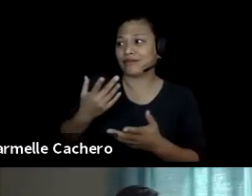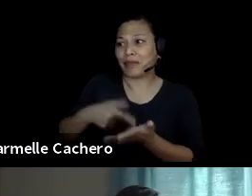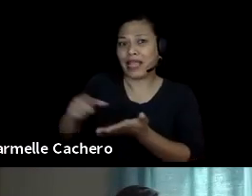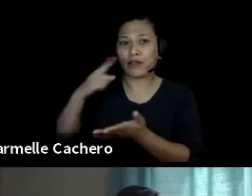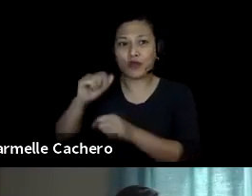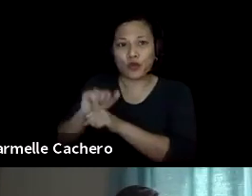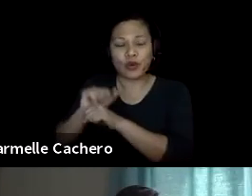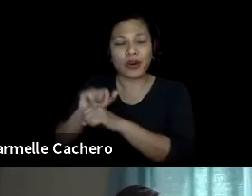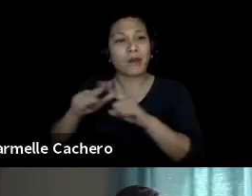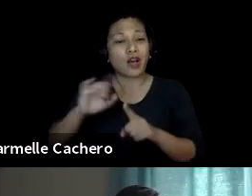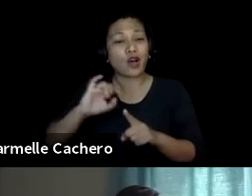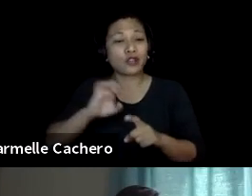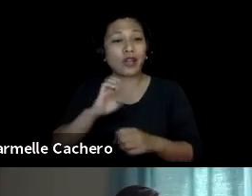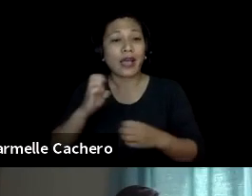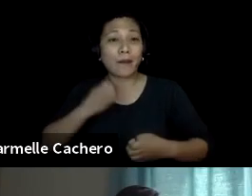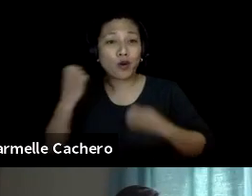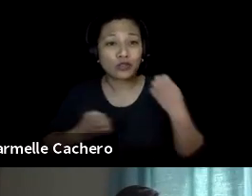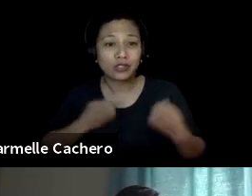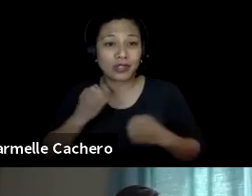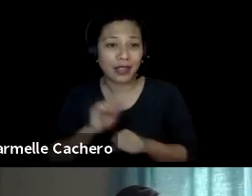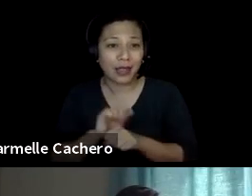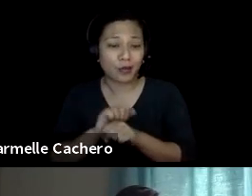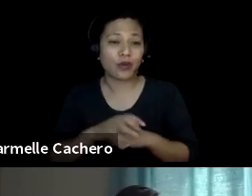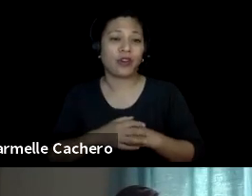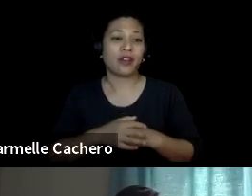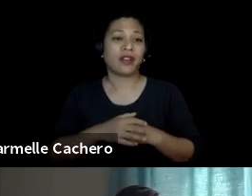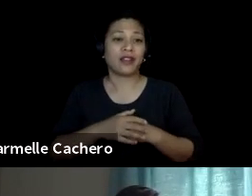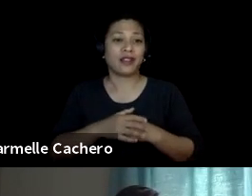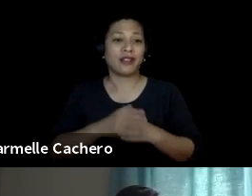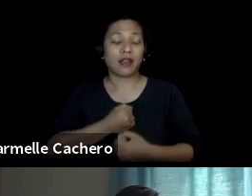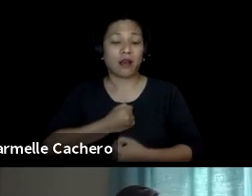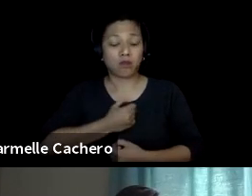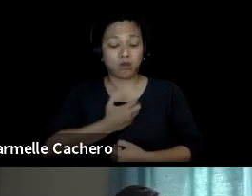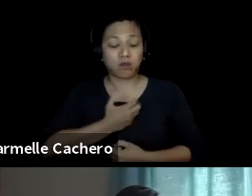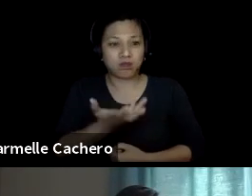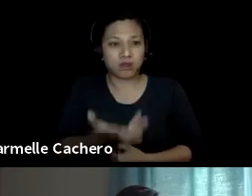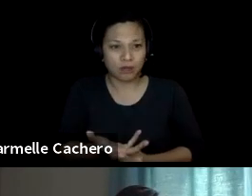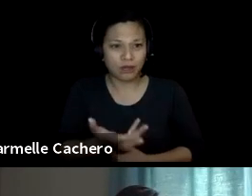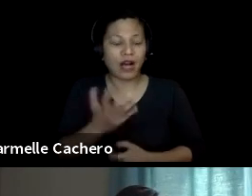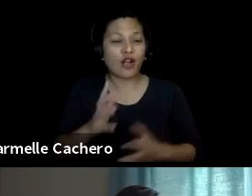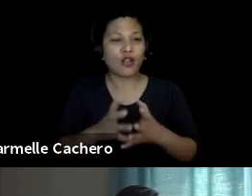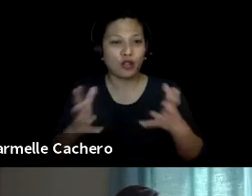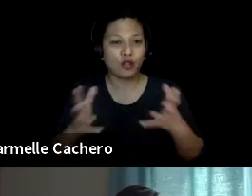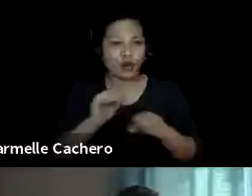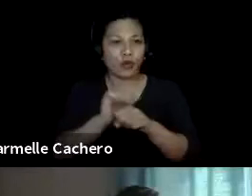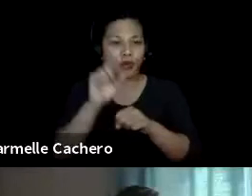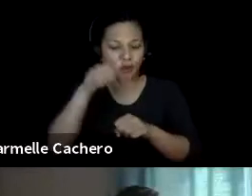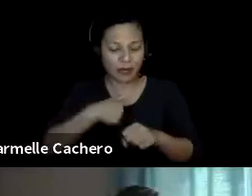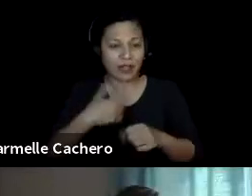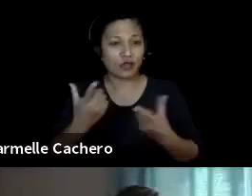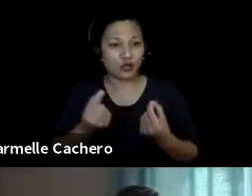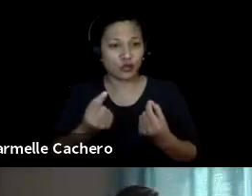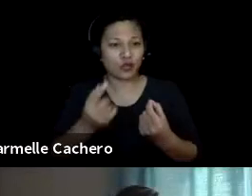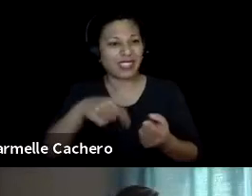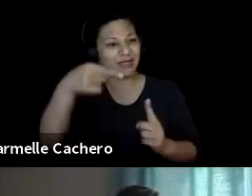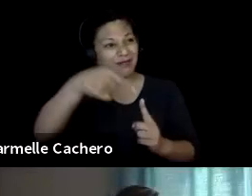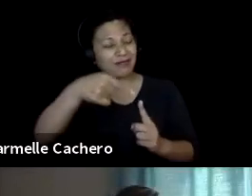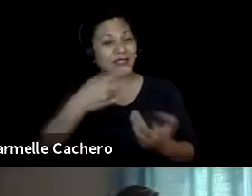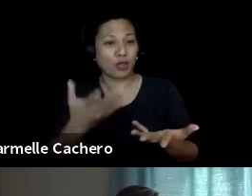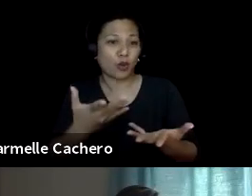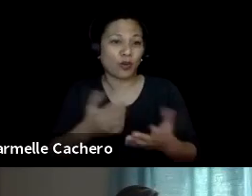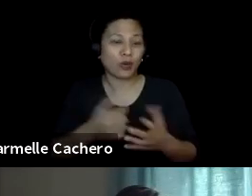this is emotional labor. This takes a lot to come here and do this. And so I